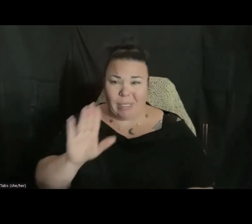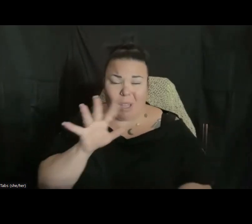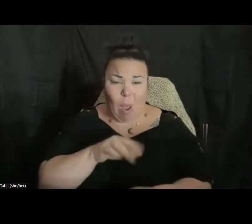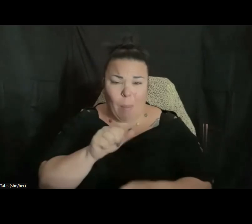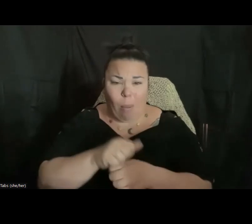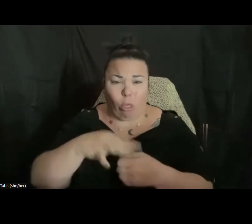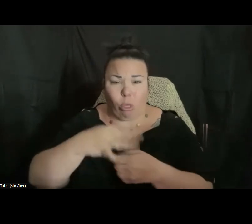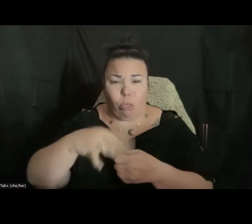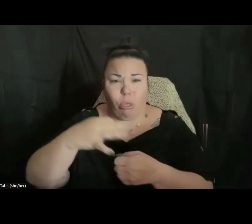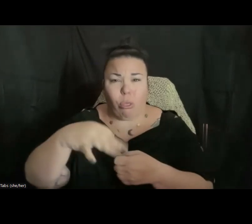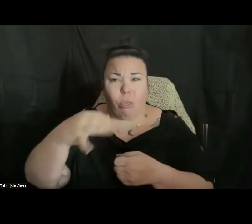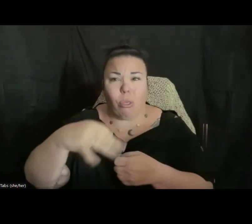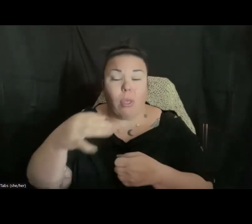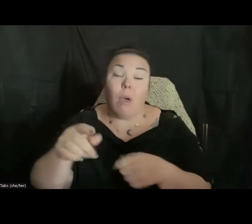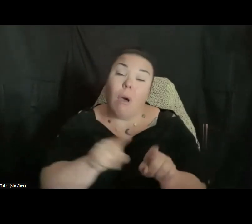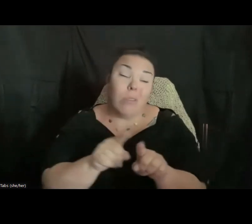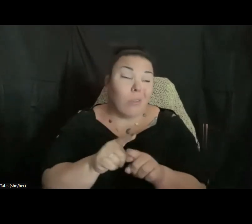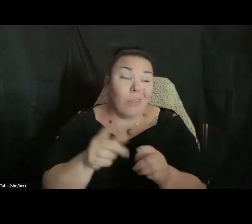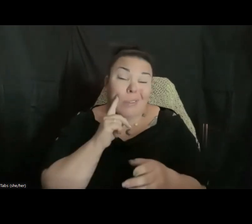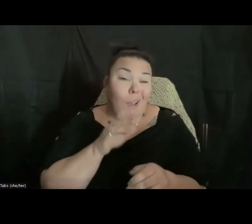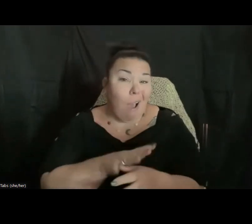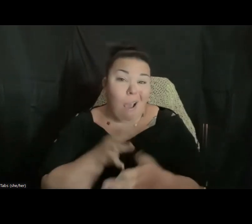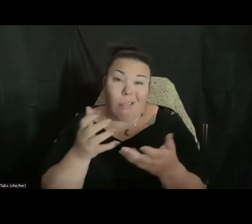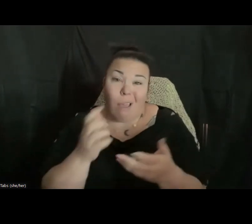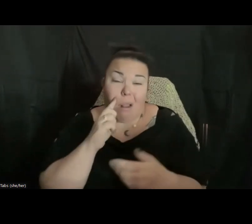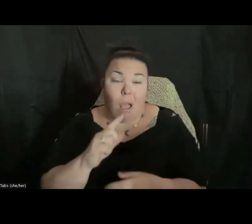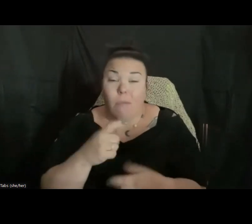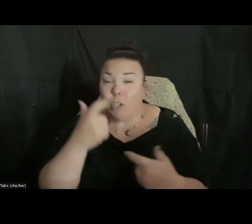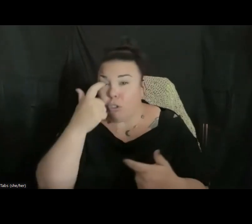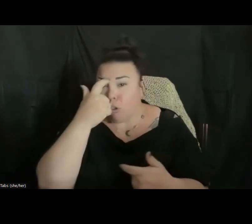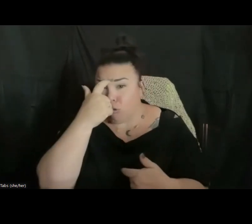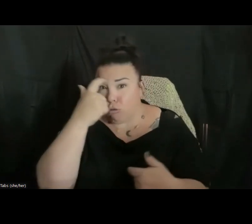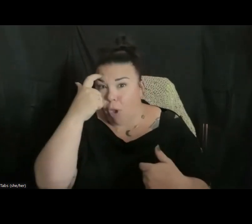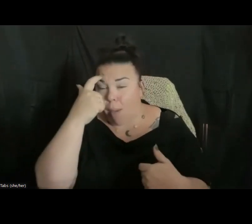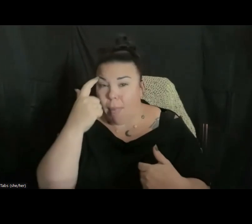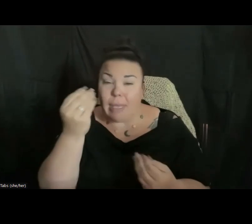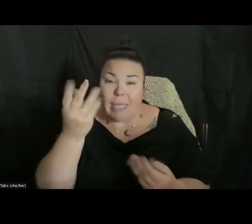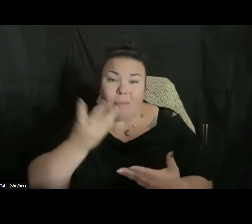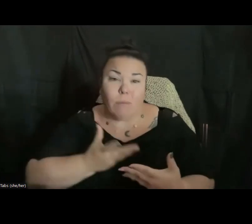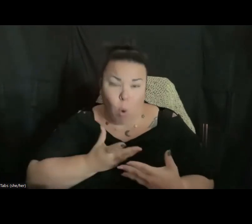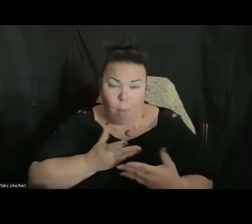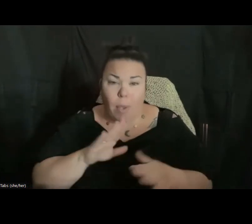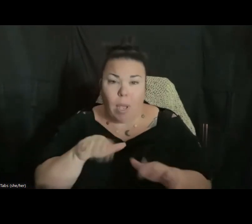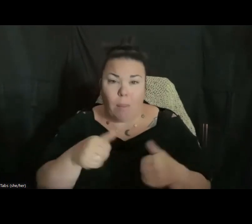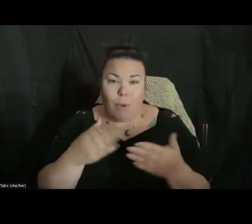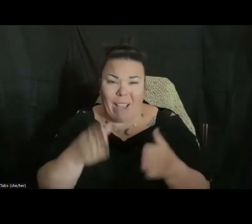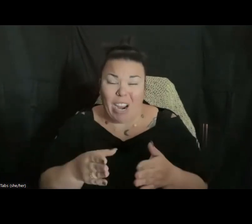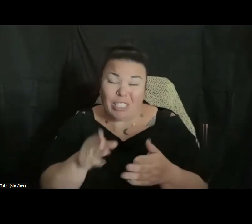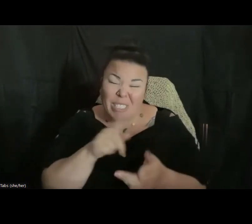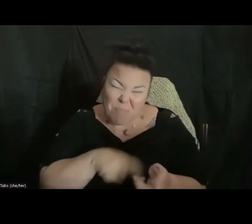number of trauma-informed providers for specifically LGBTQ folks in our